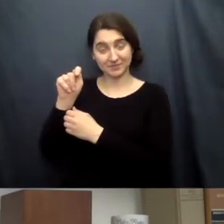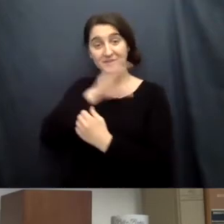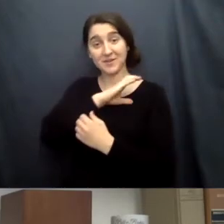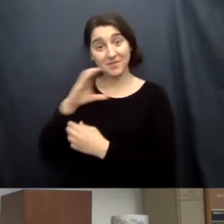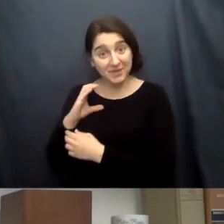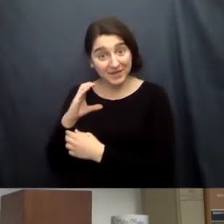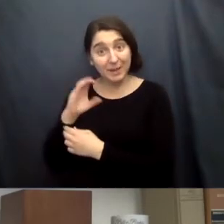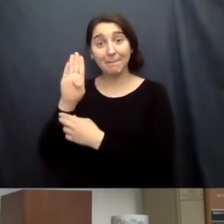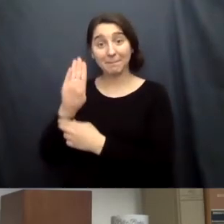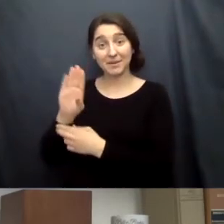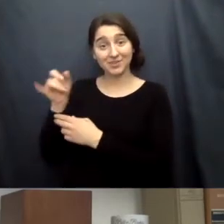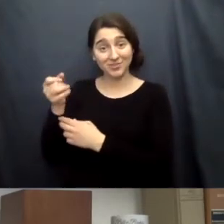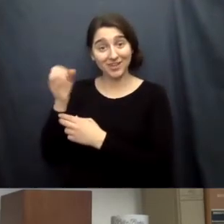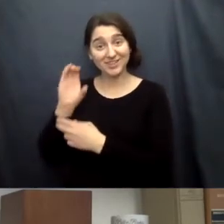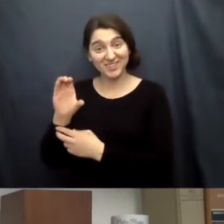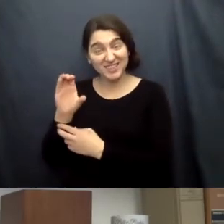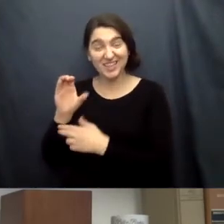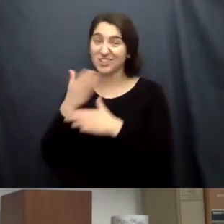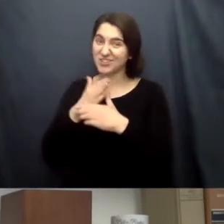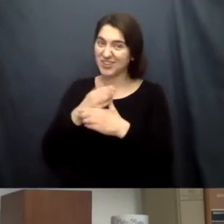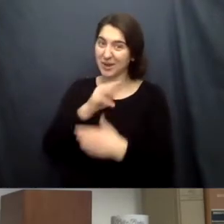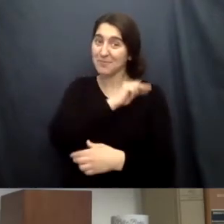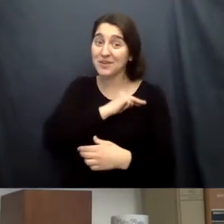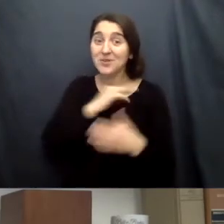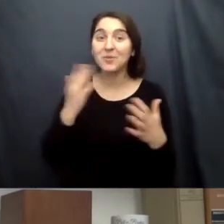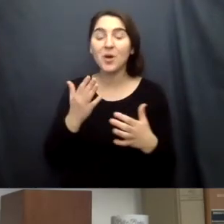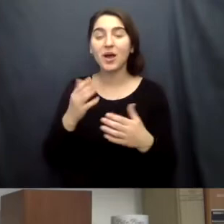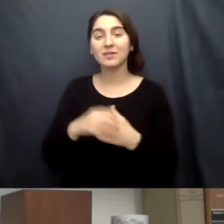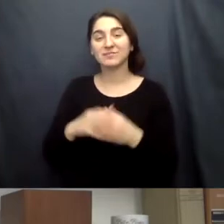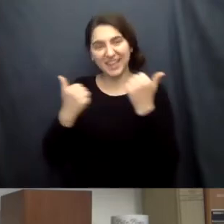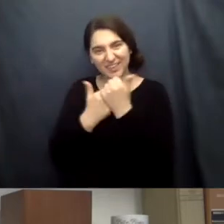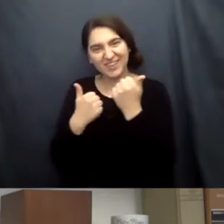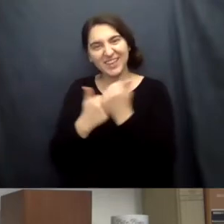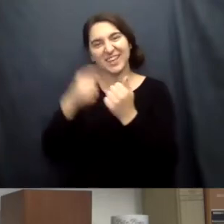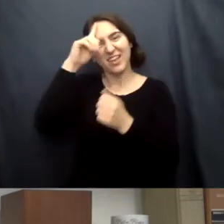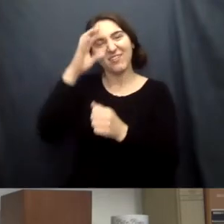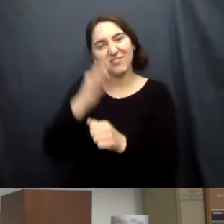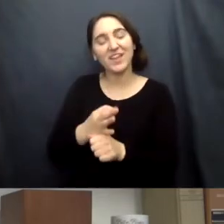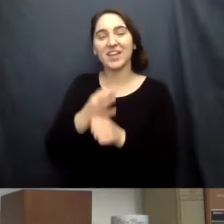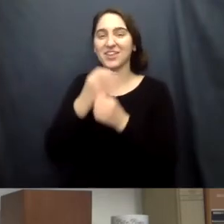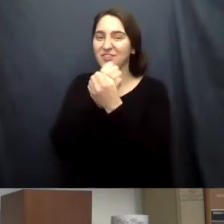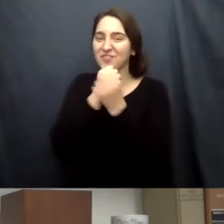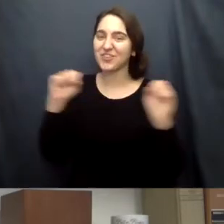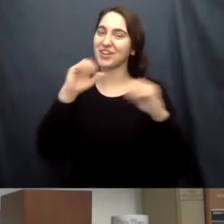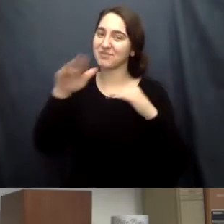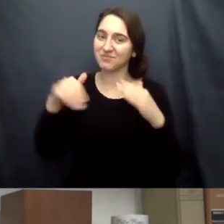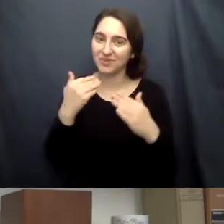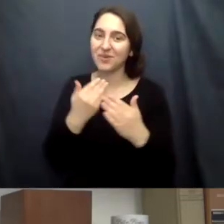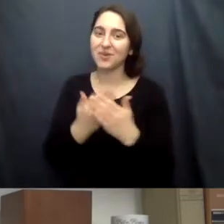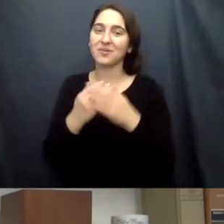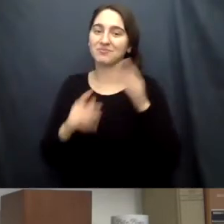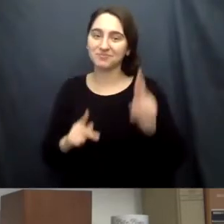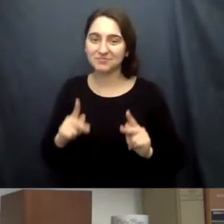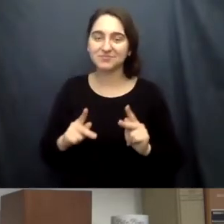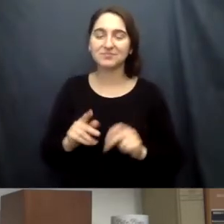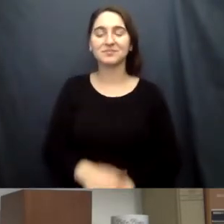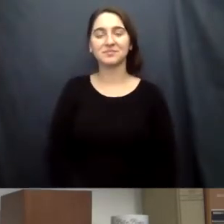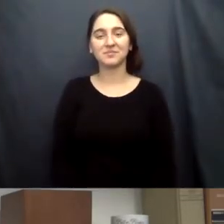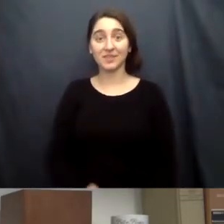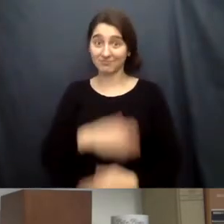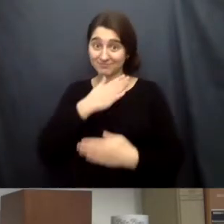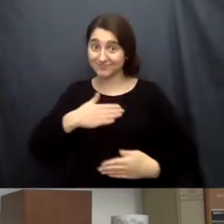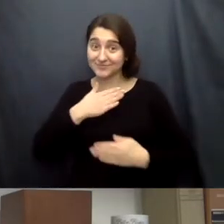or BJC, for many years in our shared mission of advocating for faith, freedom for